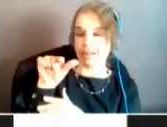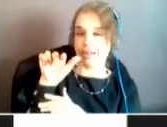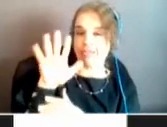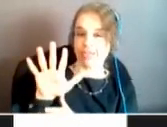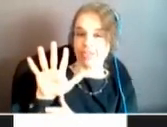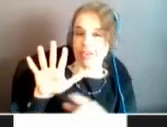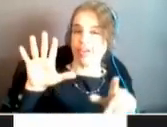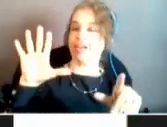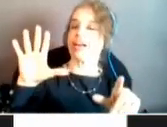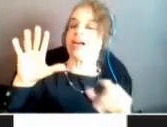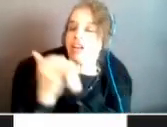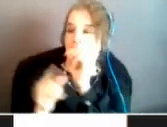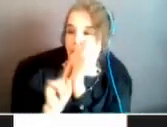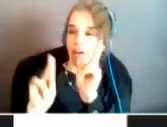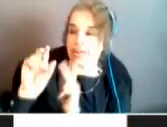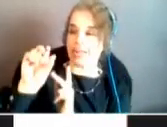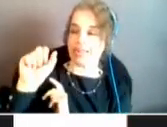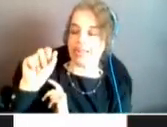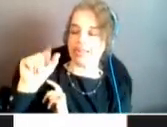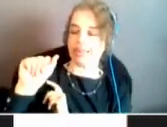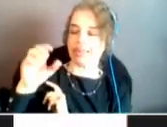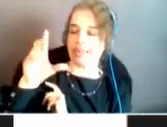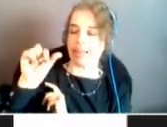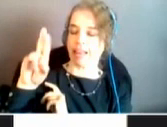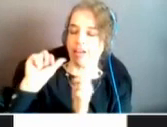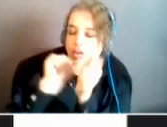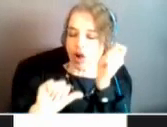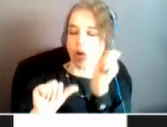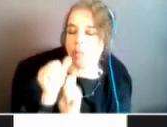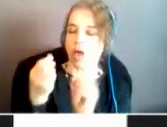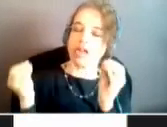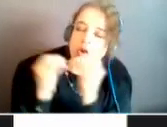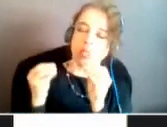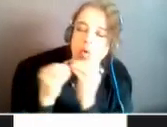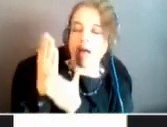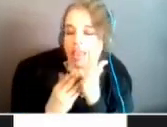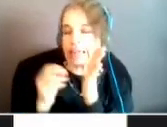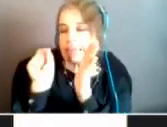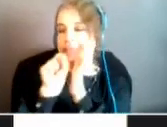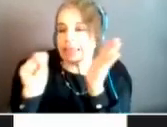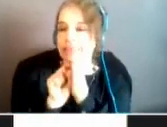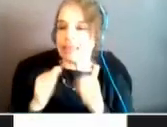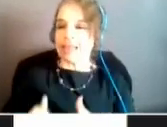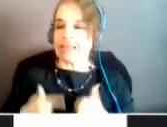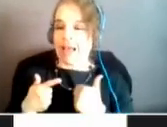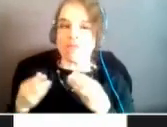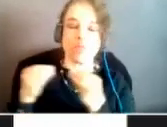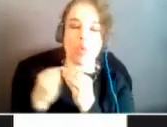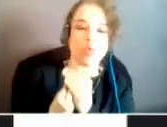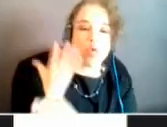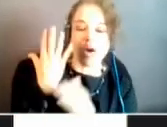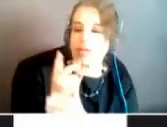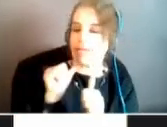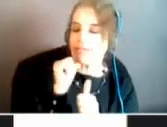7.5 per 100,000 population. Suicide rates peak at multiple stages throughout the lifespan, you know, first among